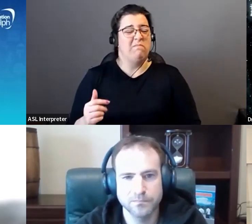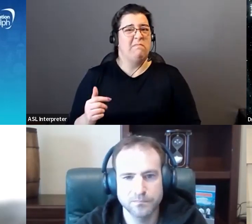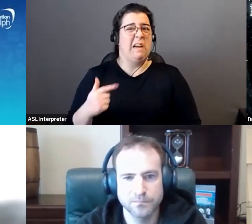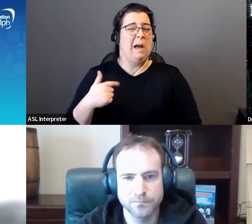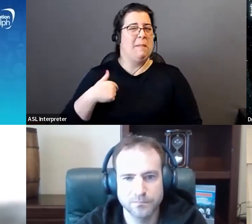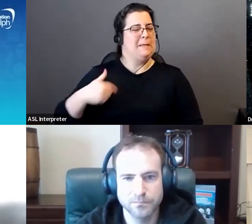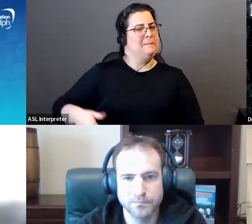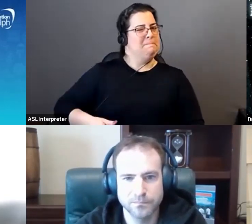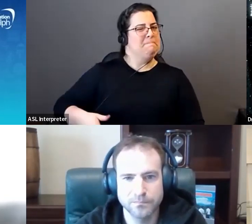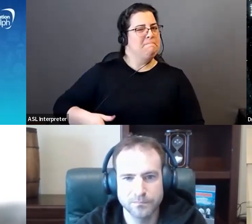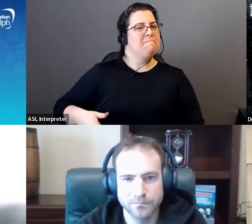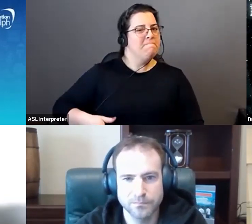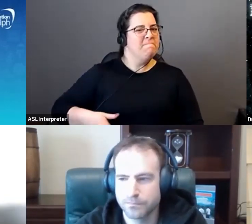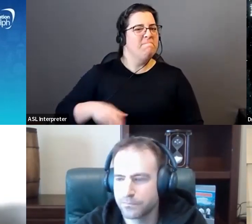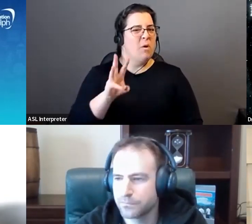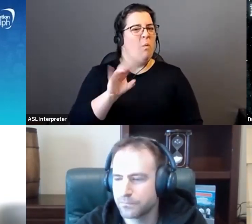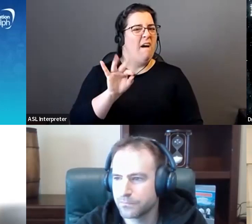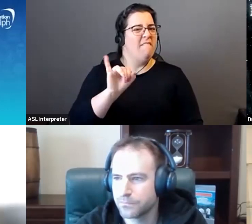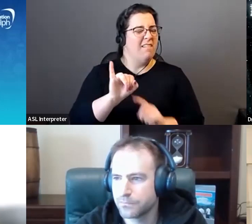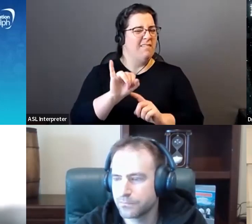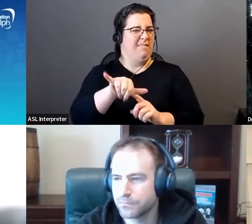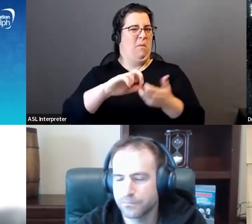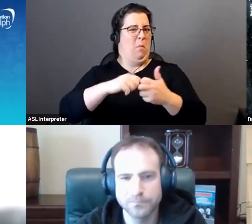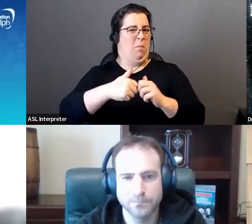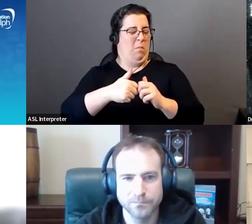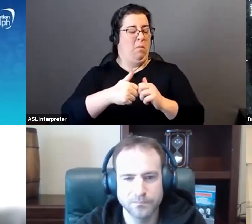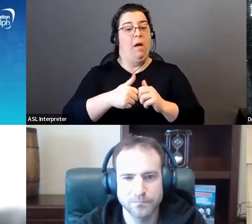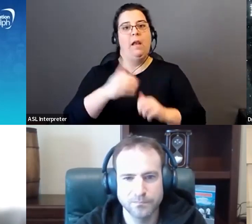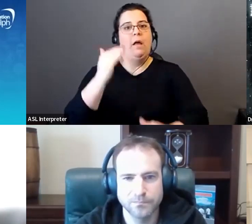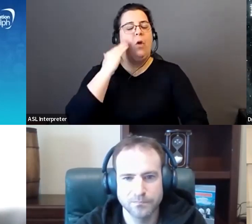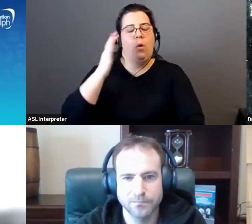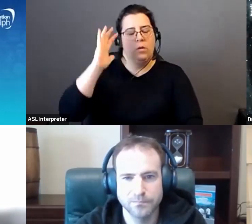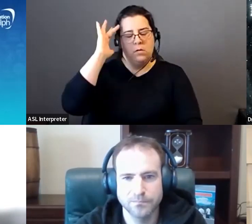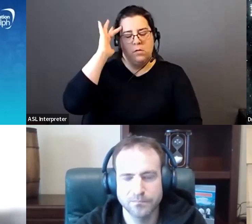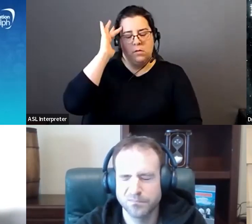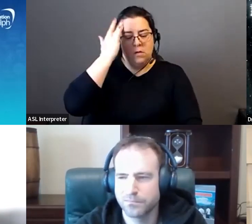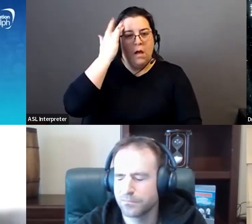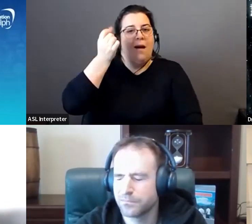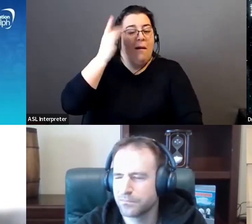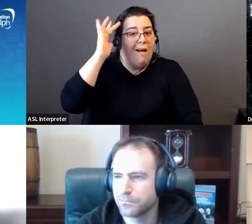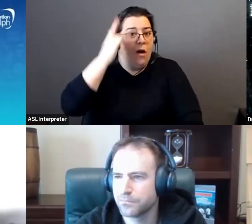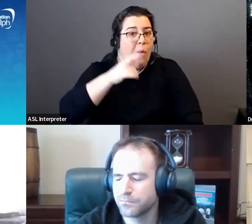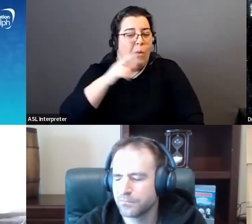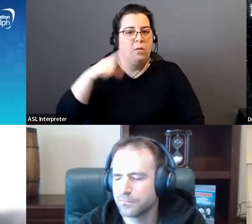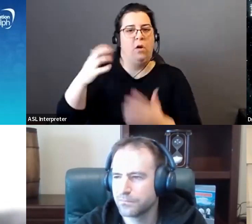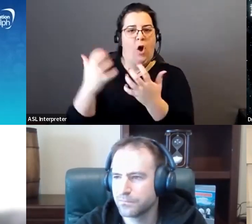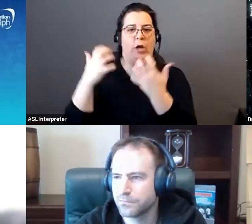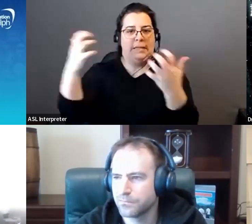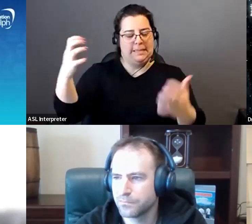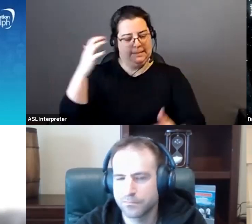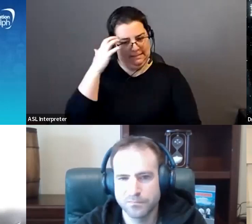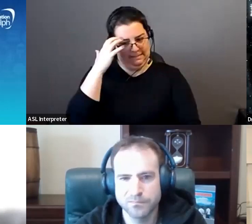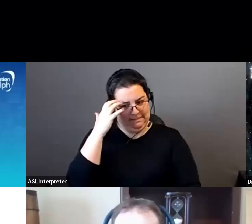And I know it's a pain, especially for your audience, but do remember, Jay, most people will tolerate